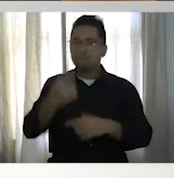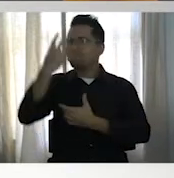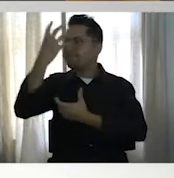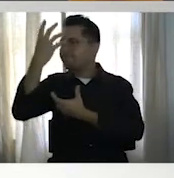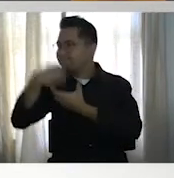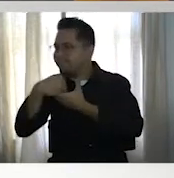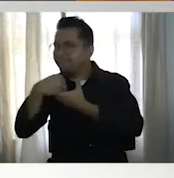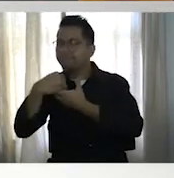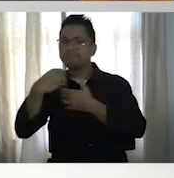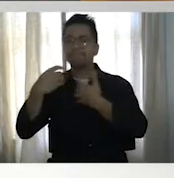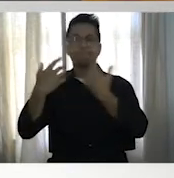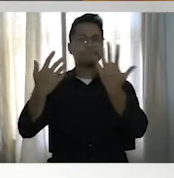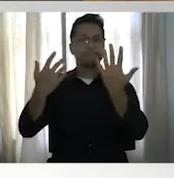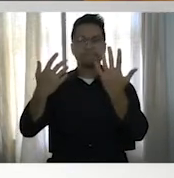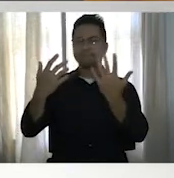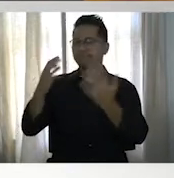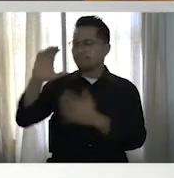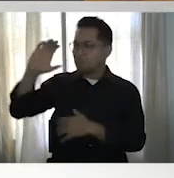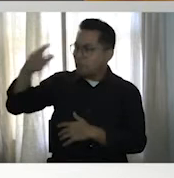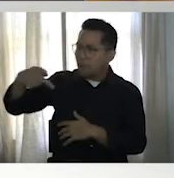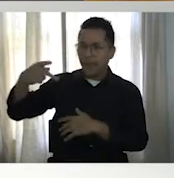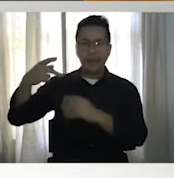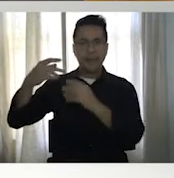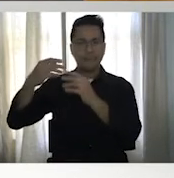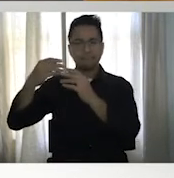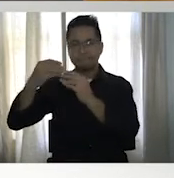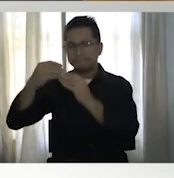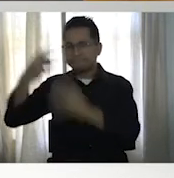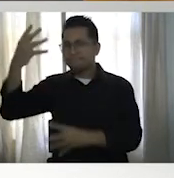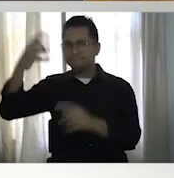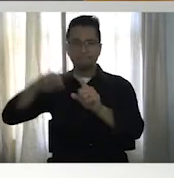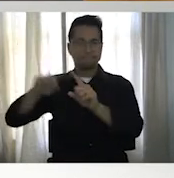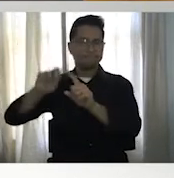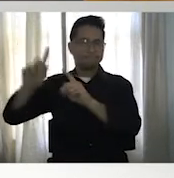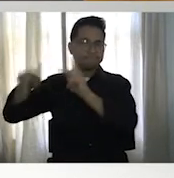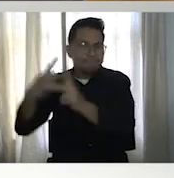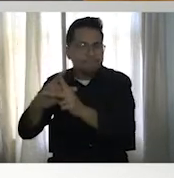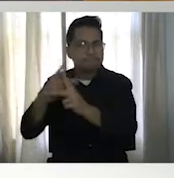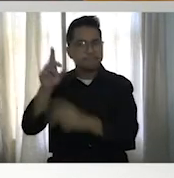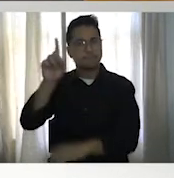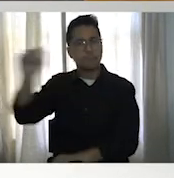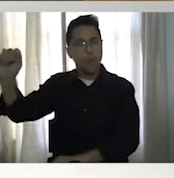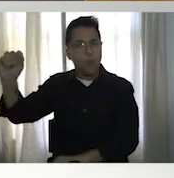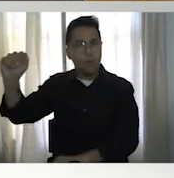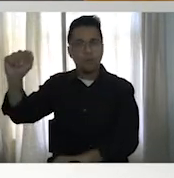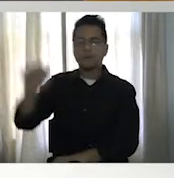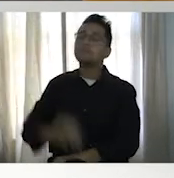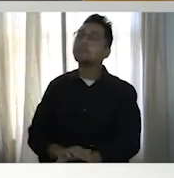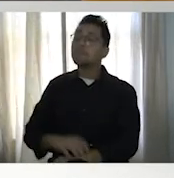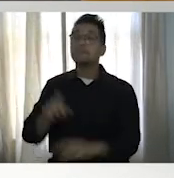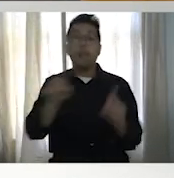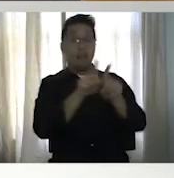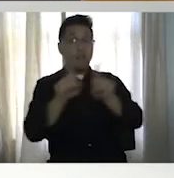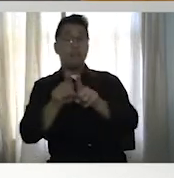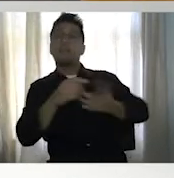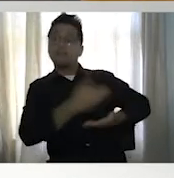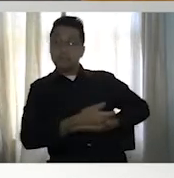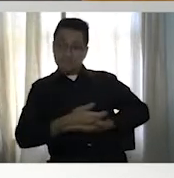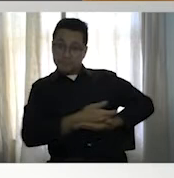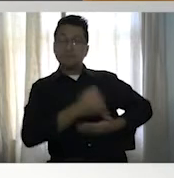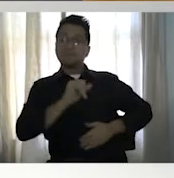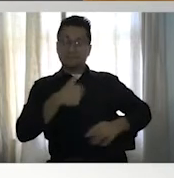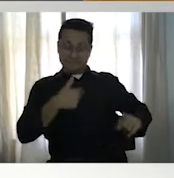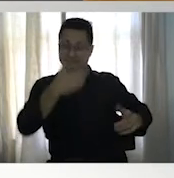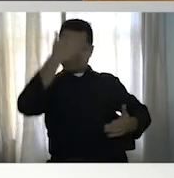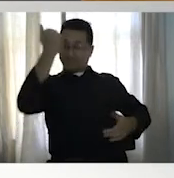autism, just cerebral palsy, a variety of disorders, and babies as well. Actually, I